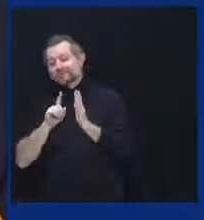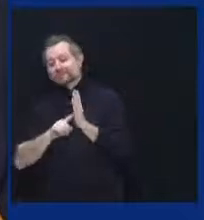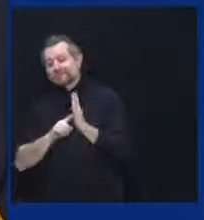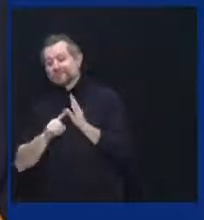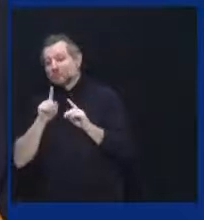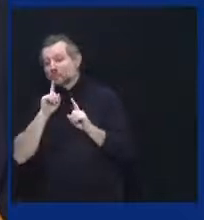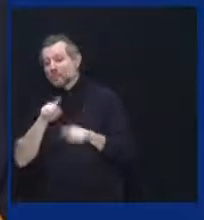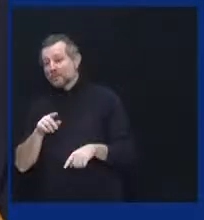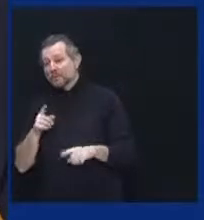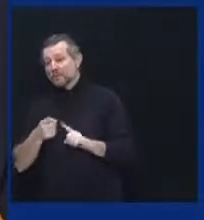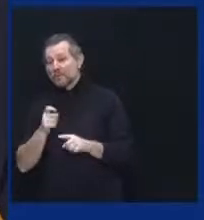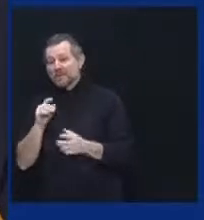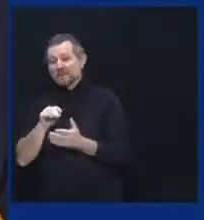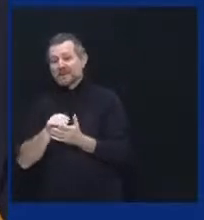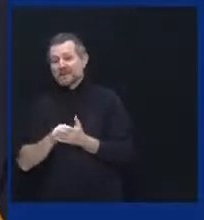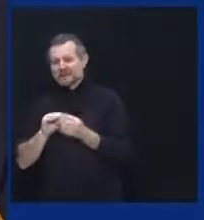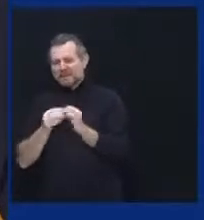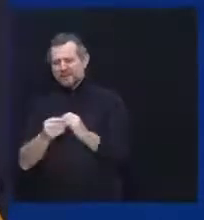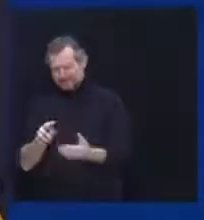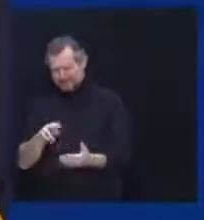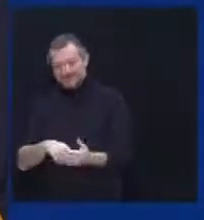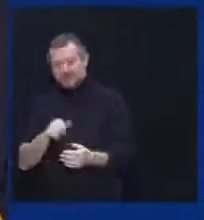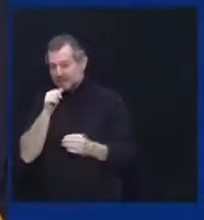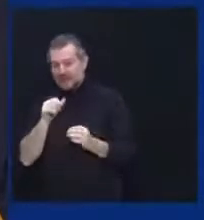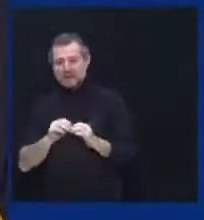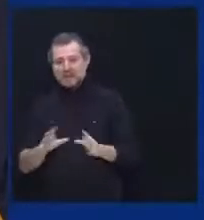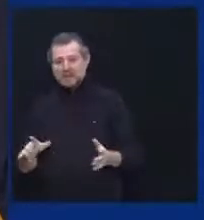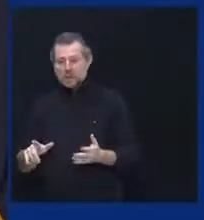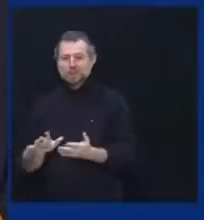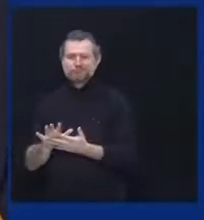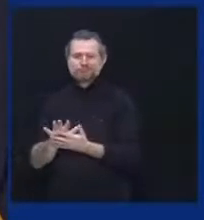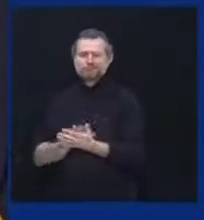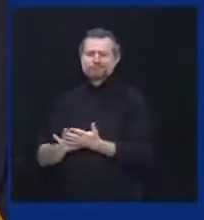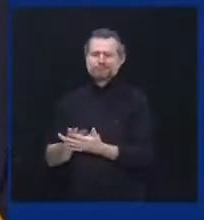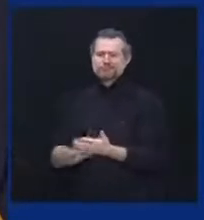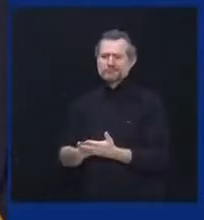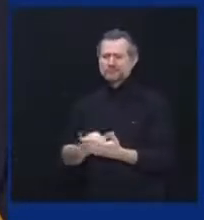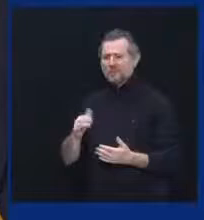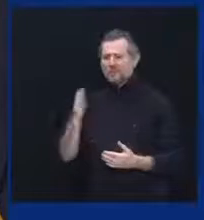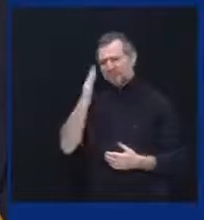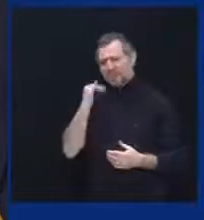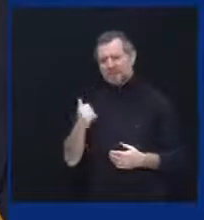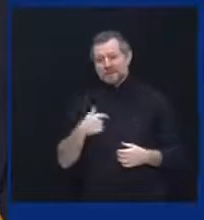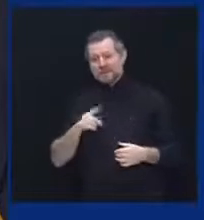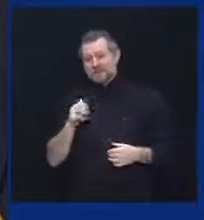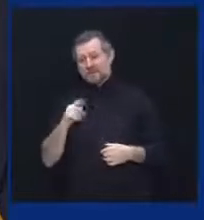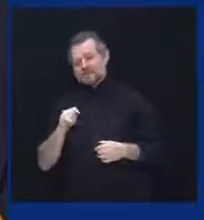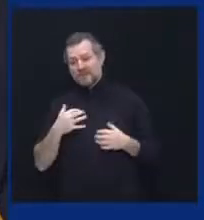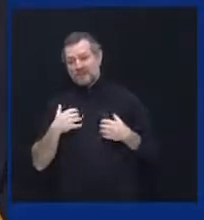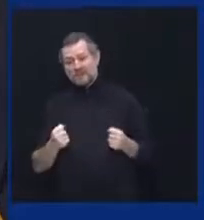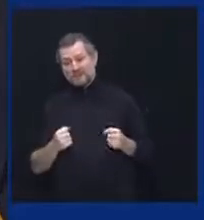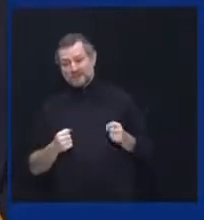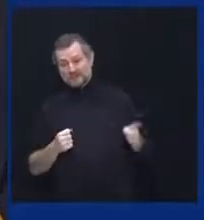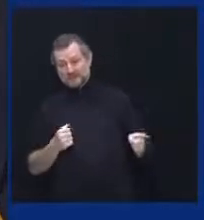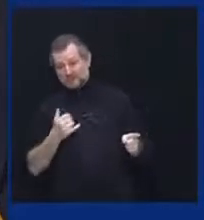sketchy. And that's why the Department of Health, is my understanding, doctor can correct me if I'm